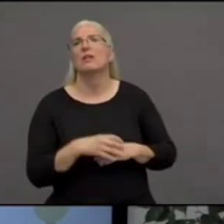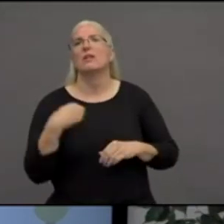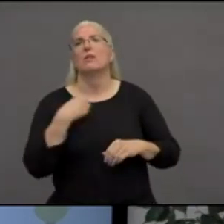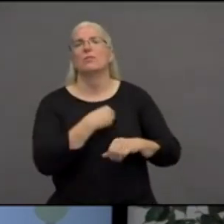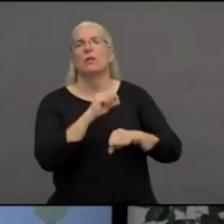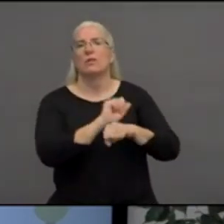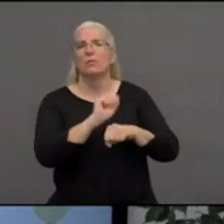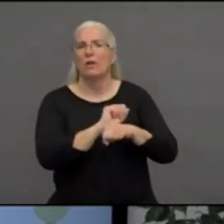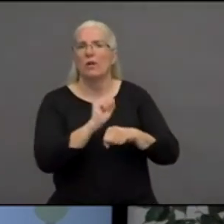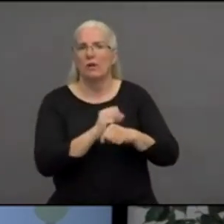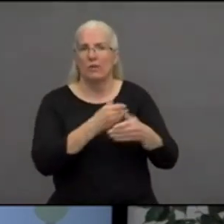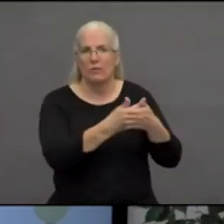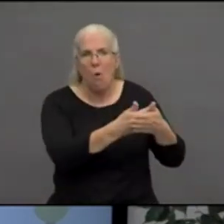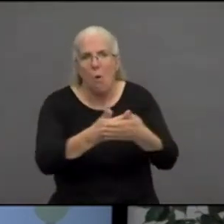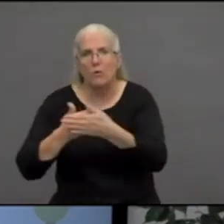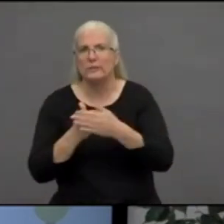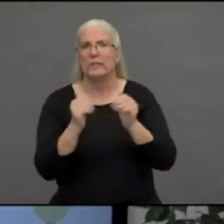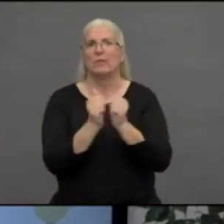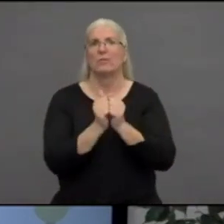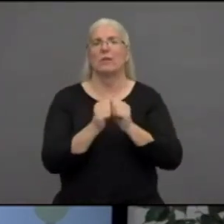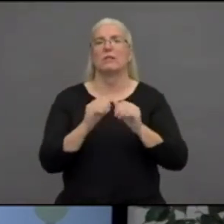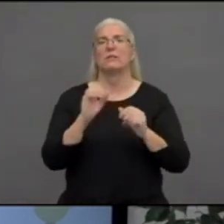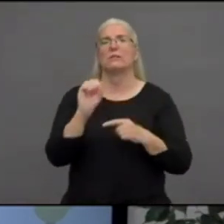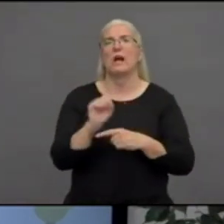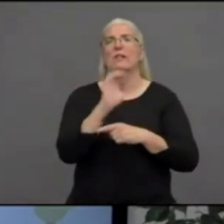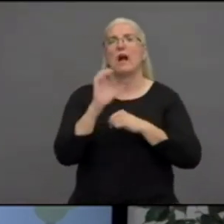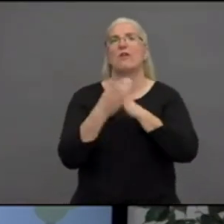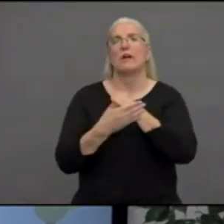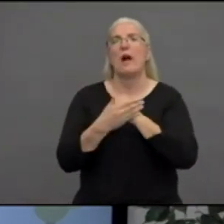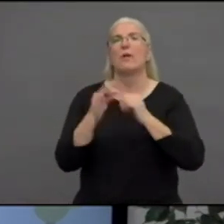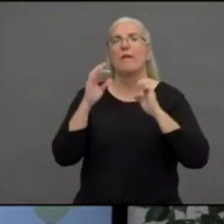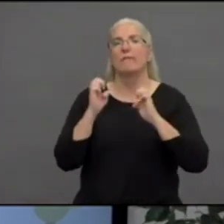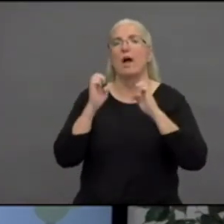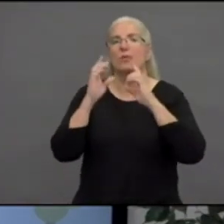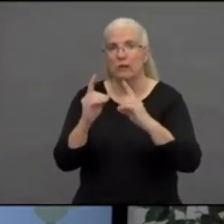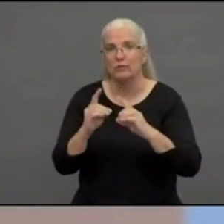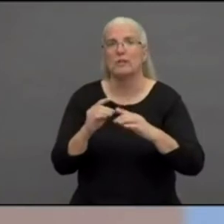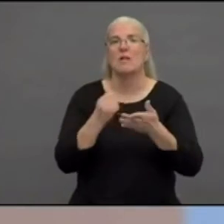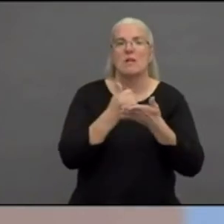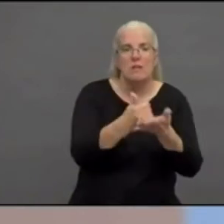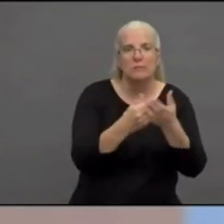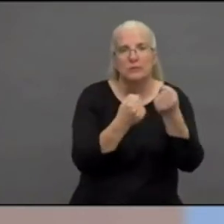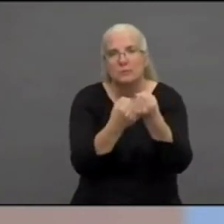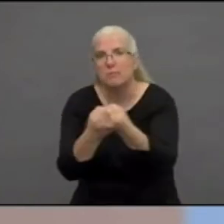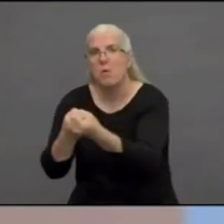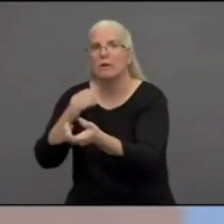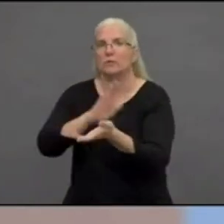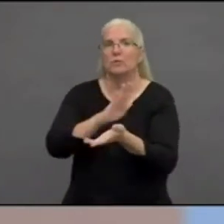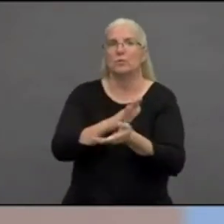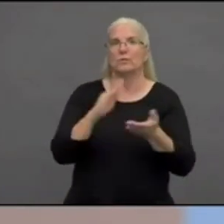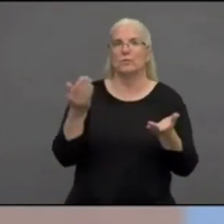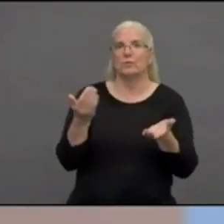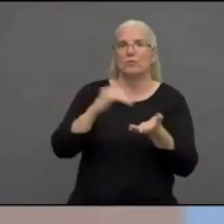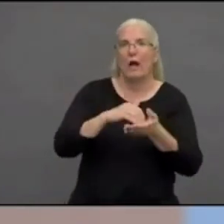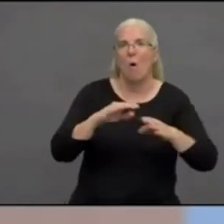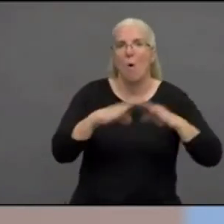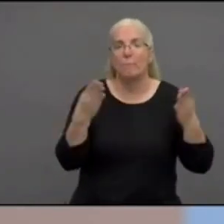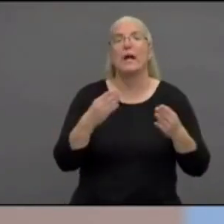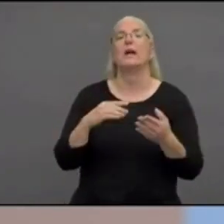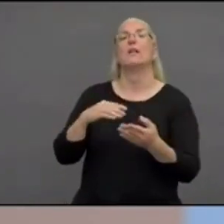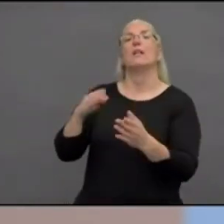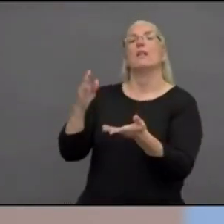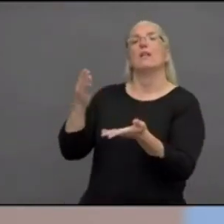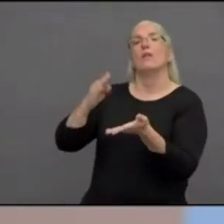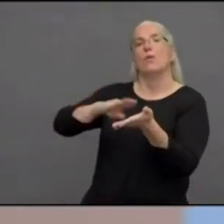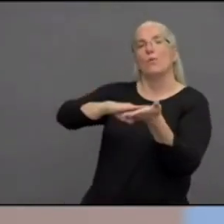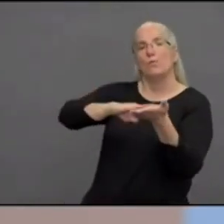County Office of Education together to support schools here in the county. The waiver process was established to help support